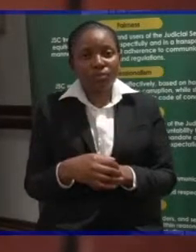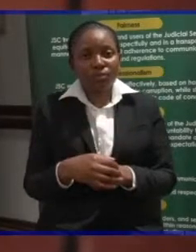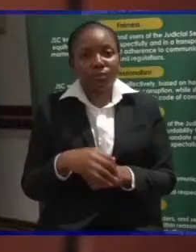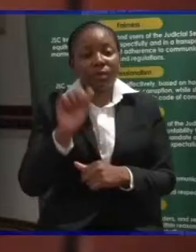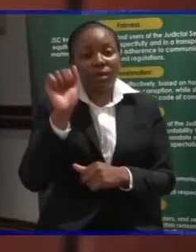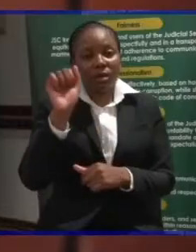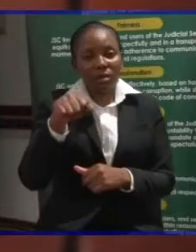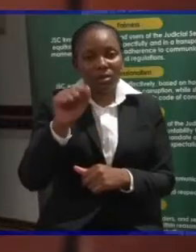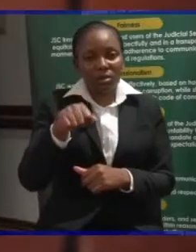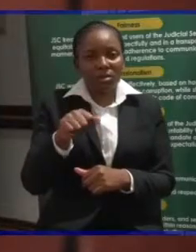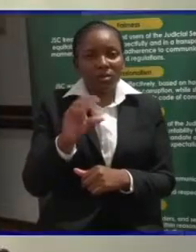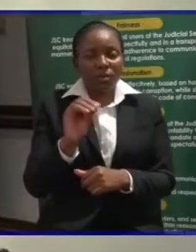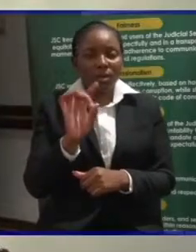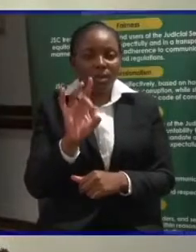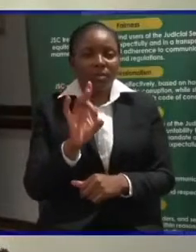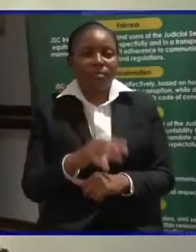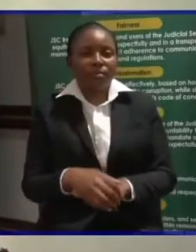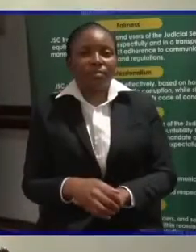Yes. All right.